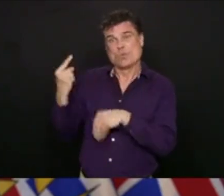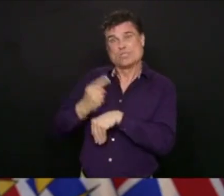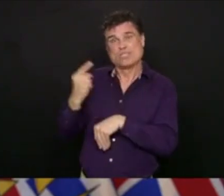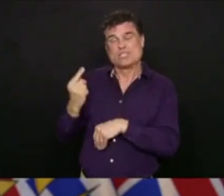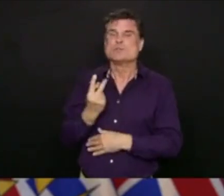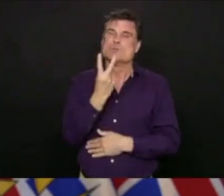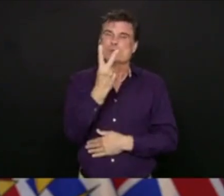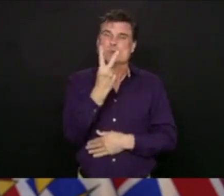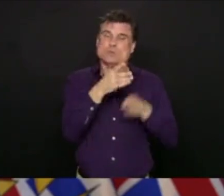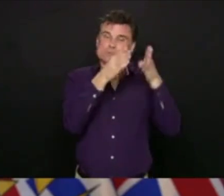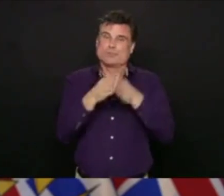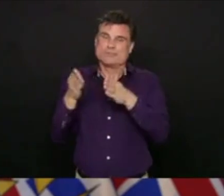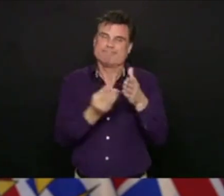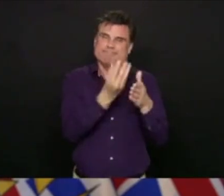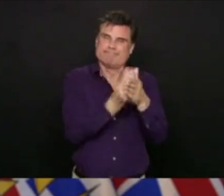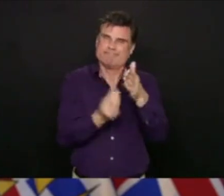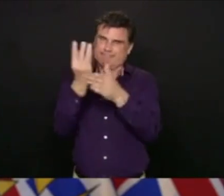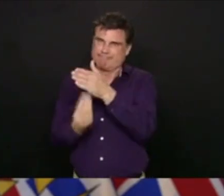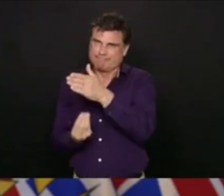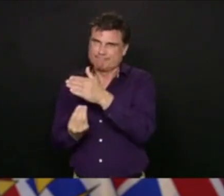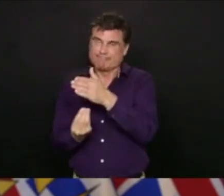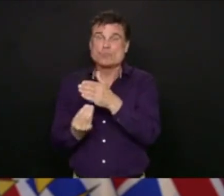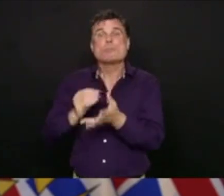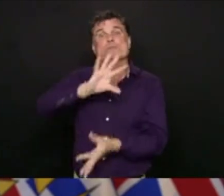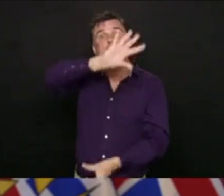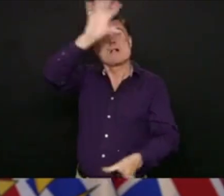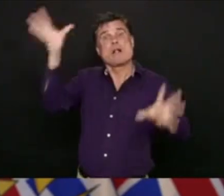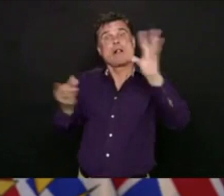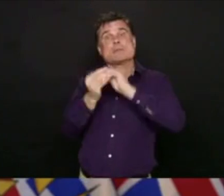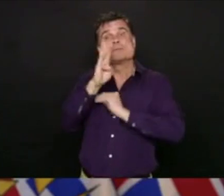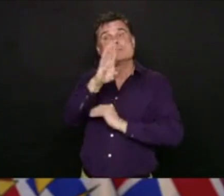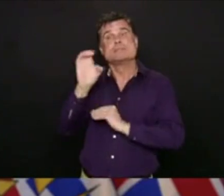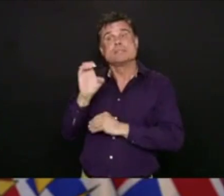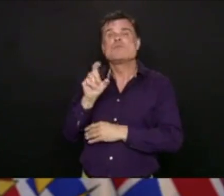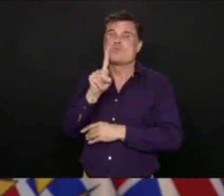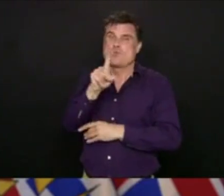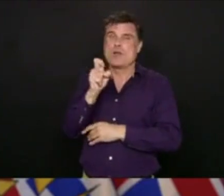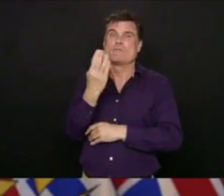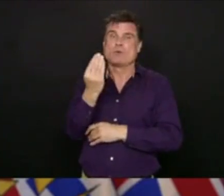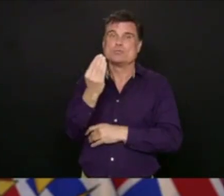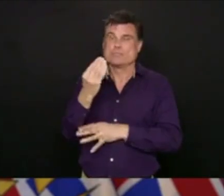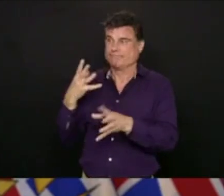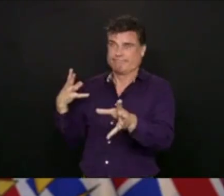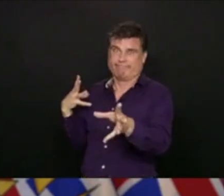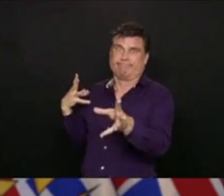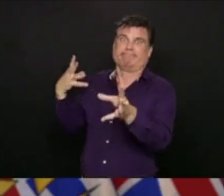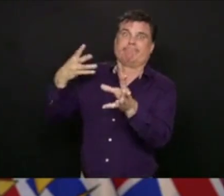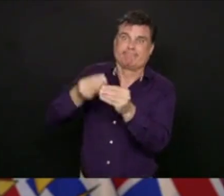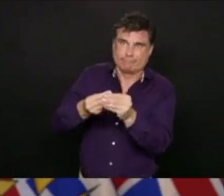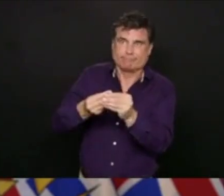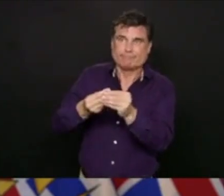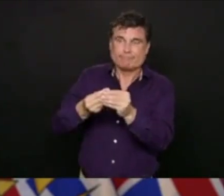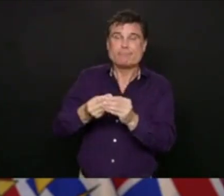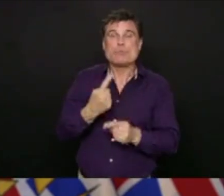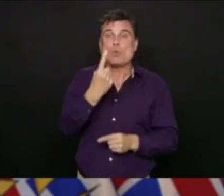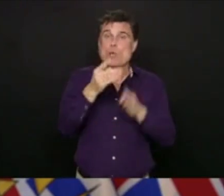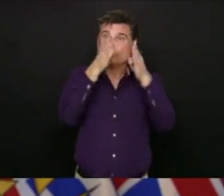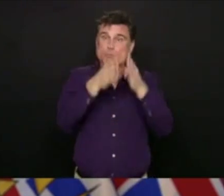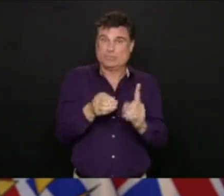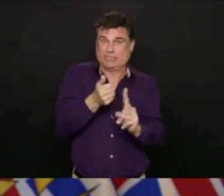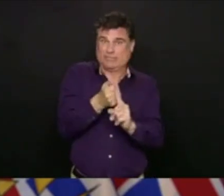to 114. And that includes 1 person in Fraser Health and 1 in Vancouver Coastal over the last 24